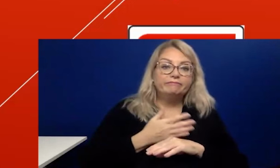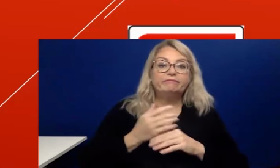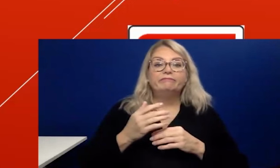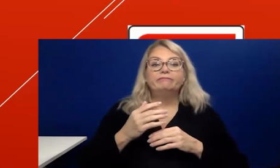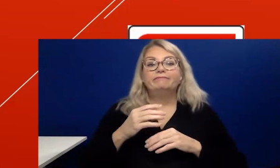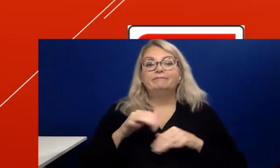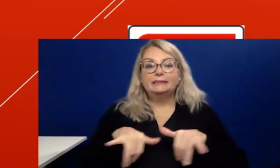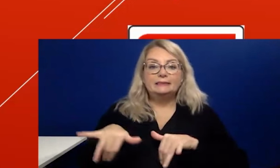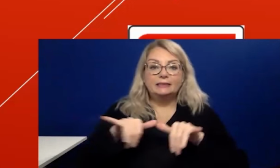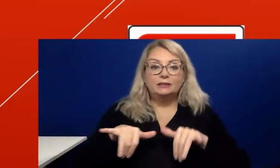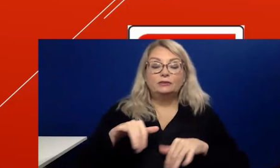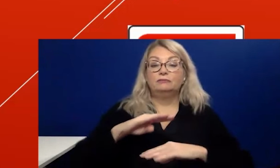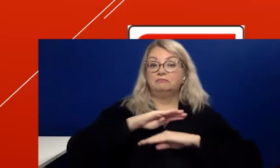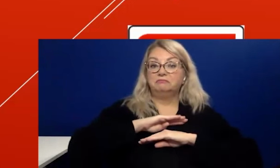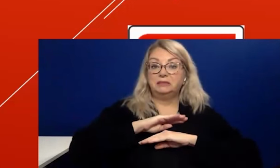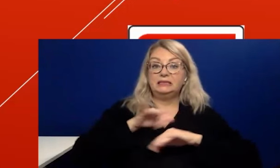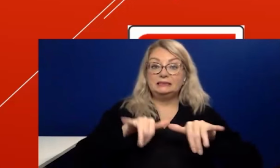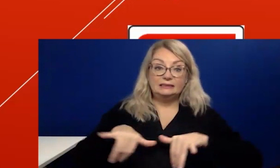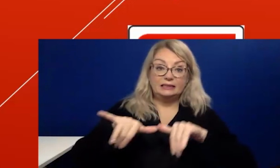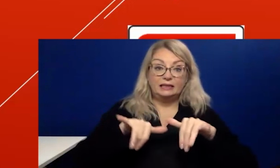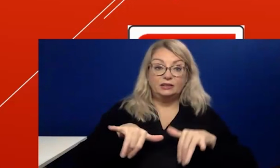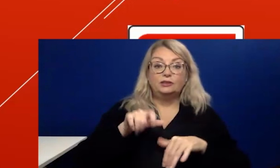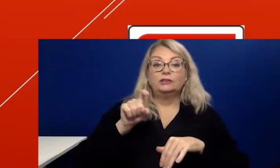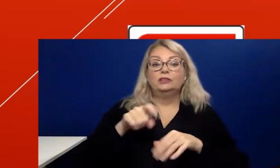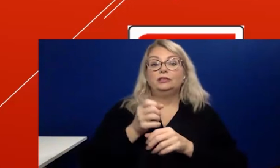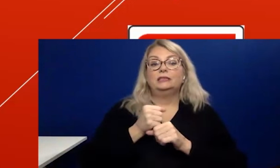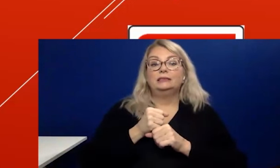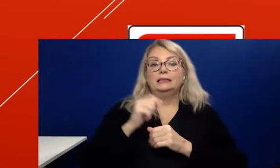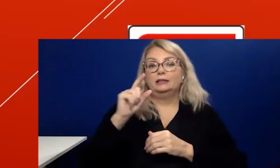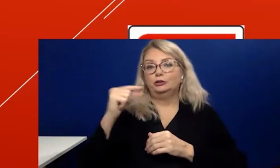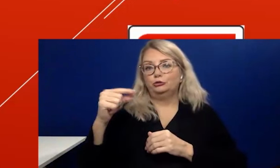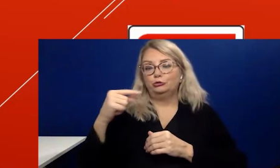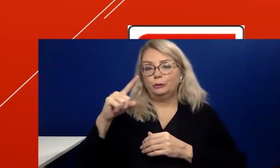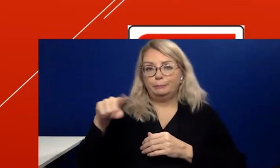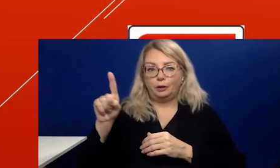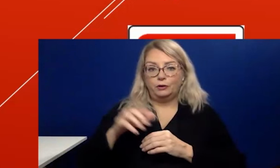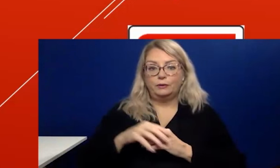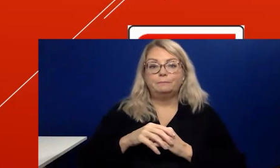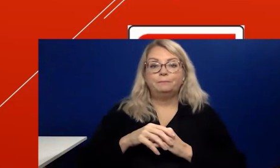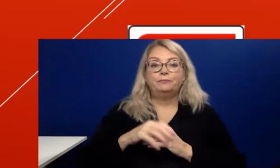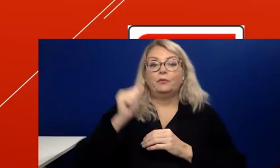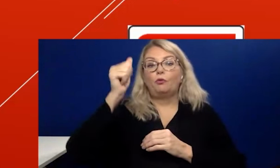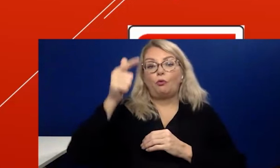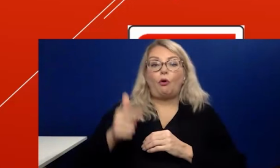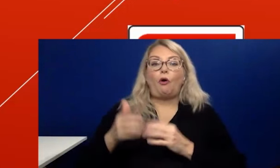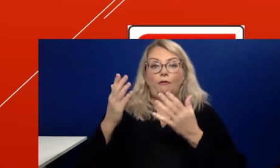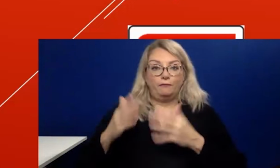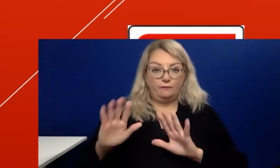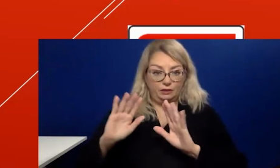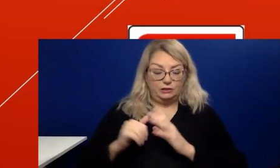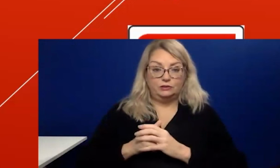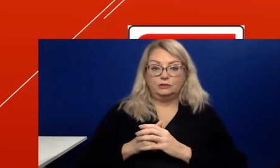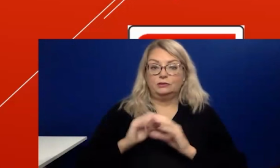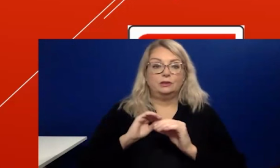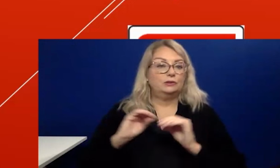So meets standard, you got to get a green mark and get all of those complete, right? There is